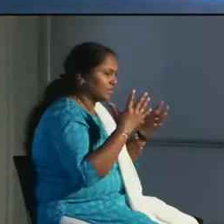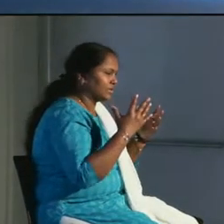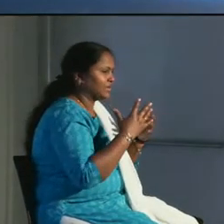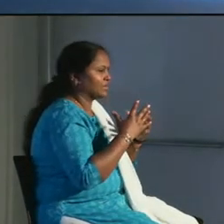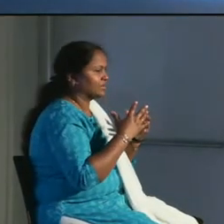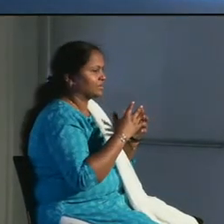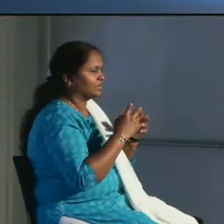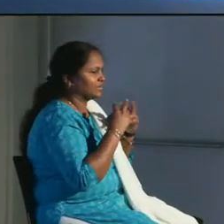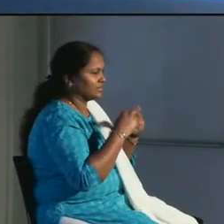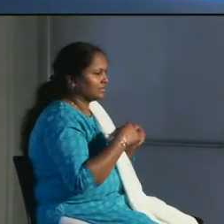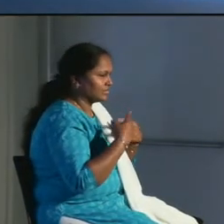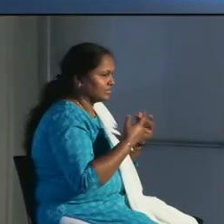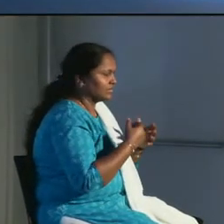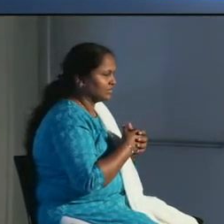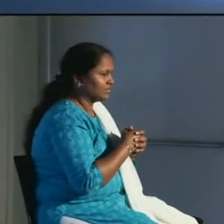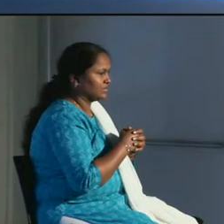piece.